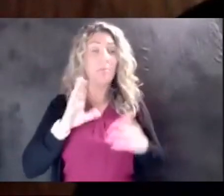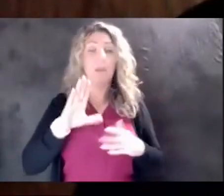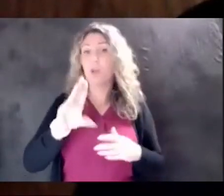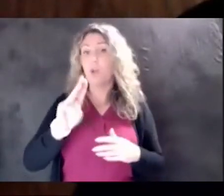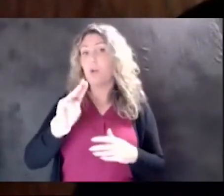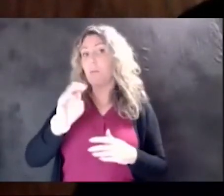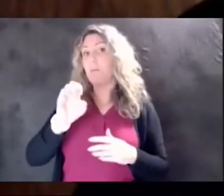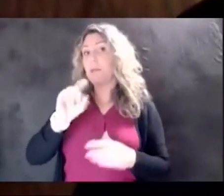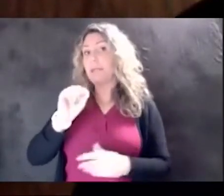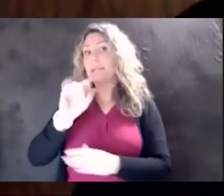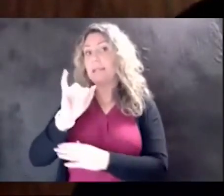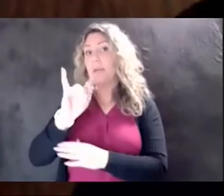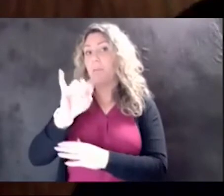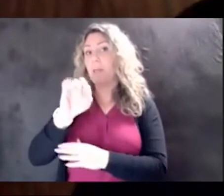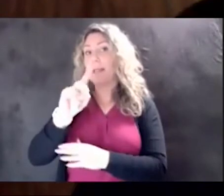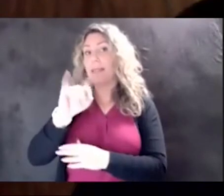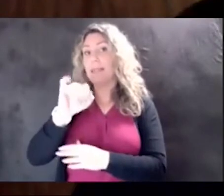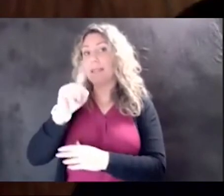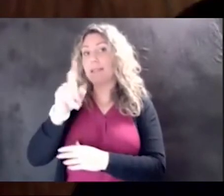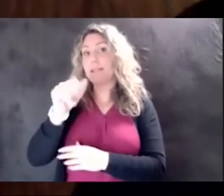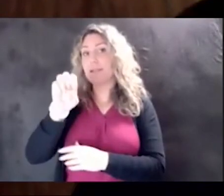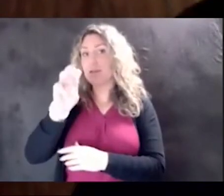is